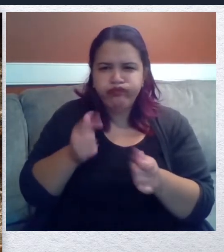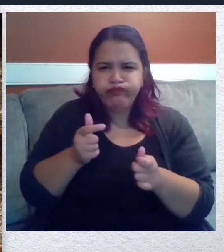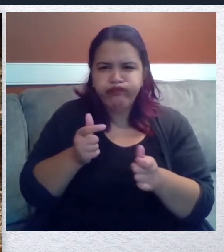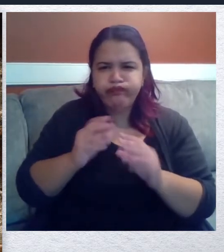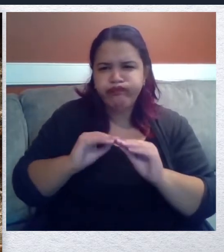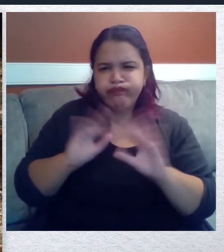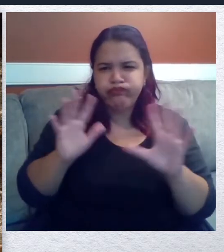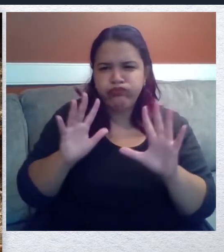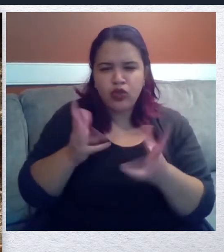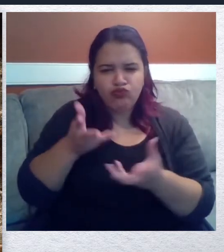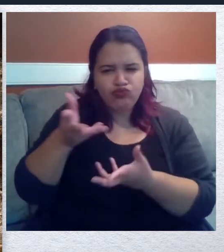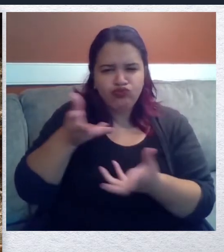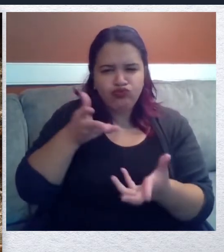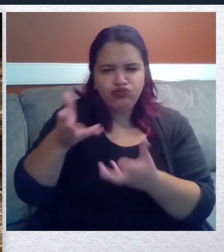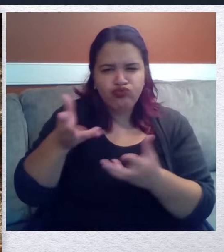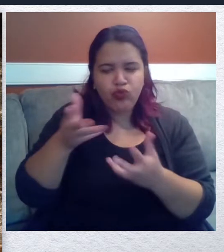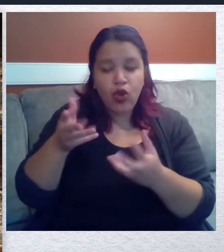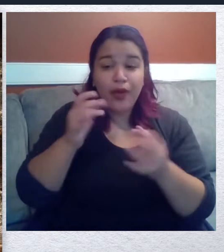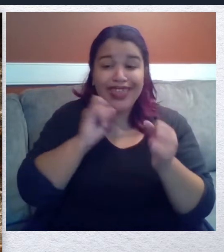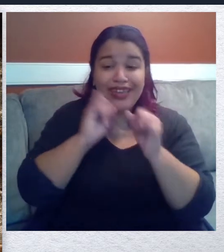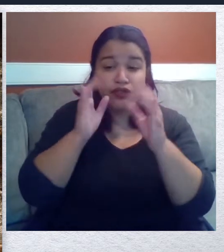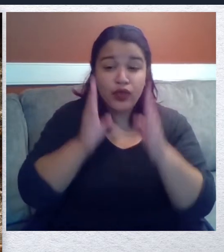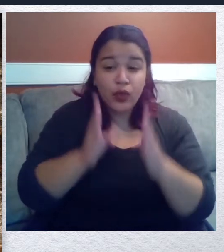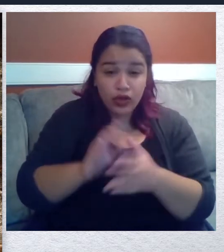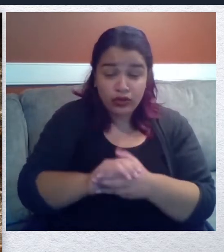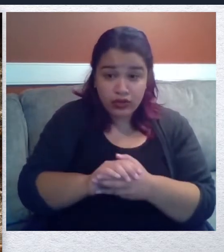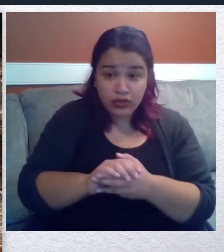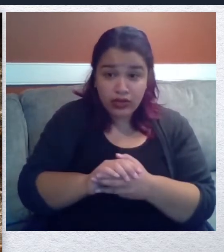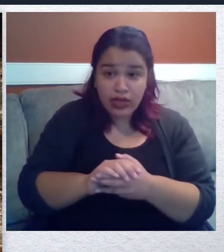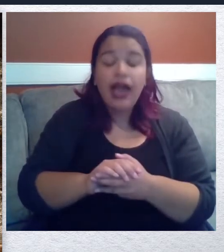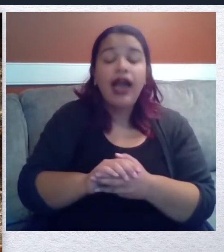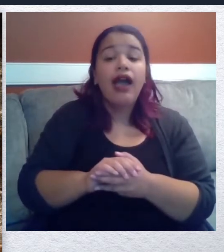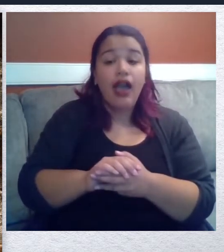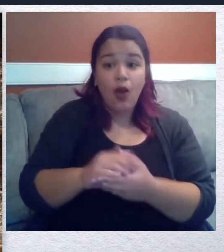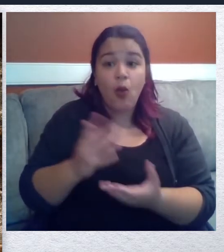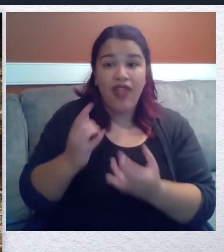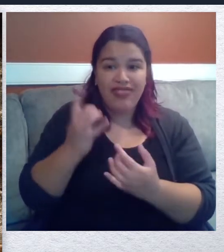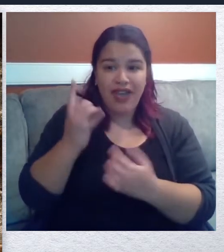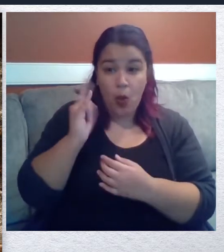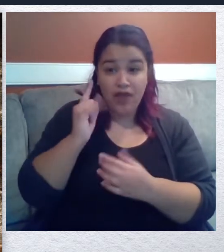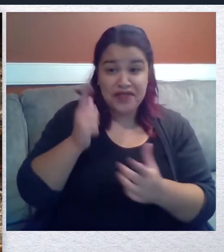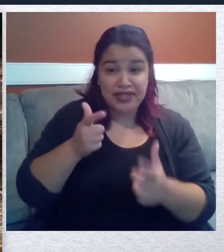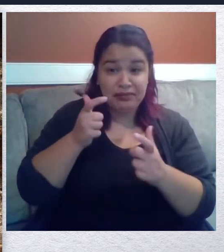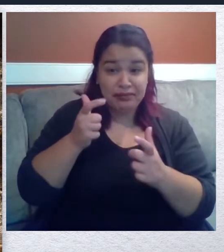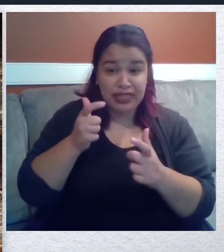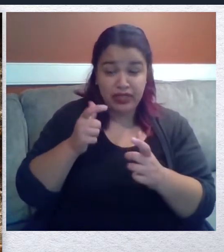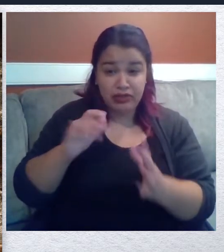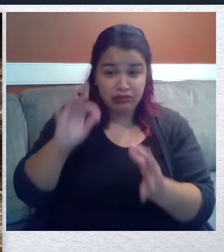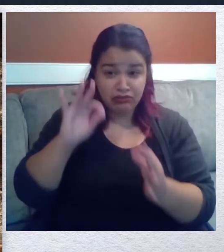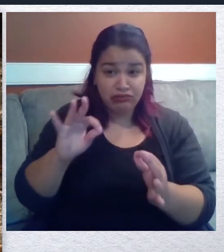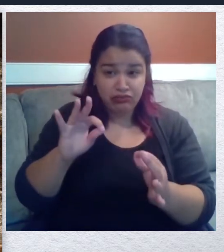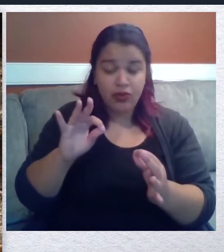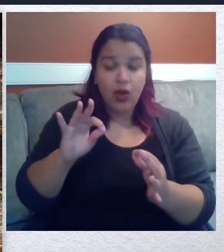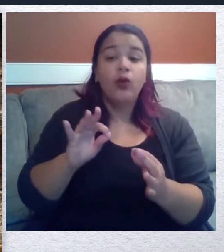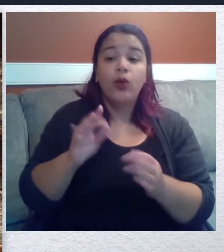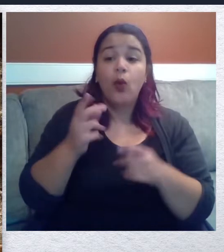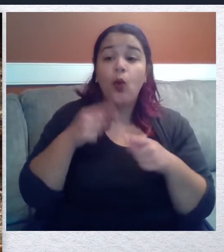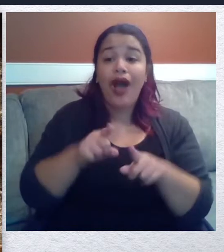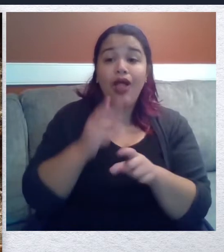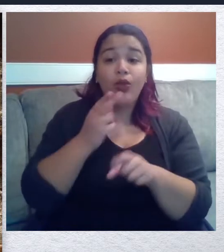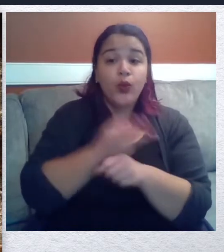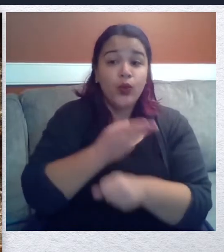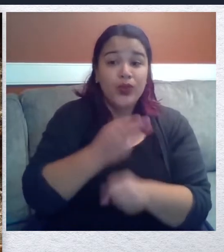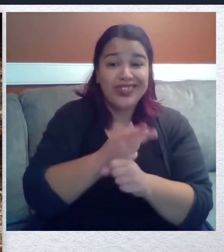interviewer, ideally with both video and audio enabled. Okay, that makes sense,